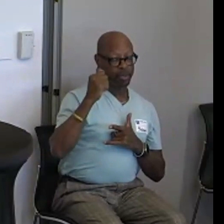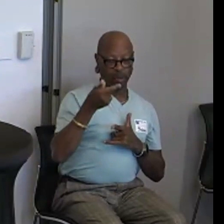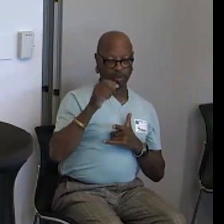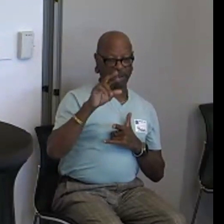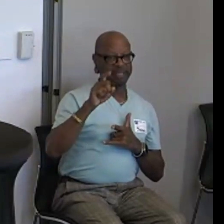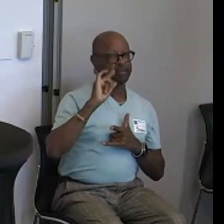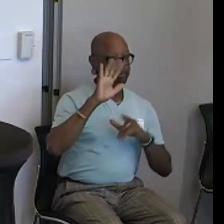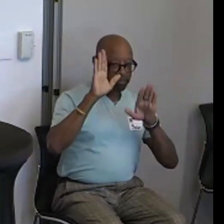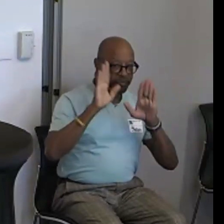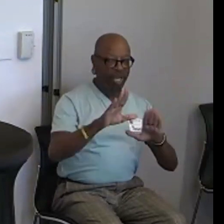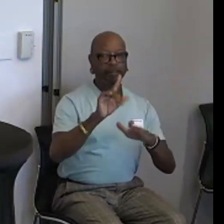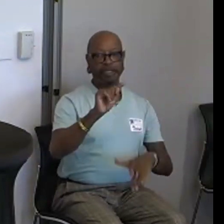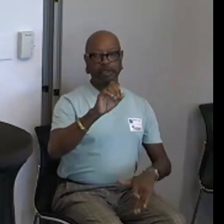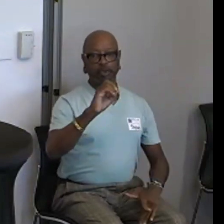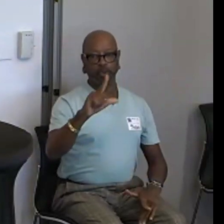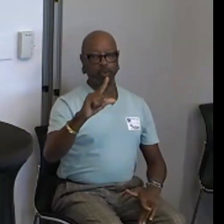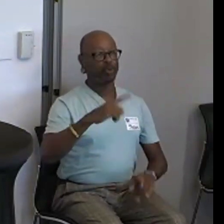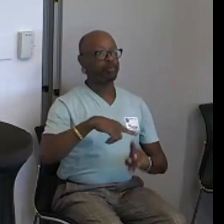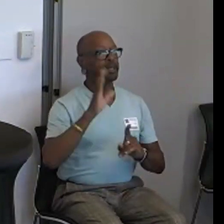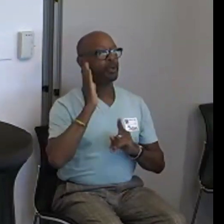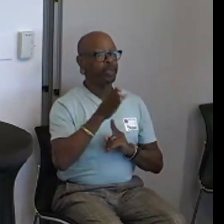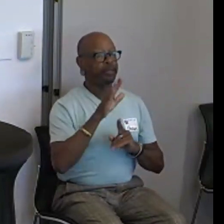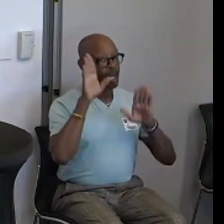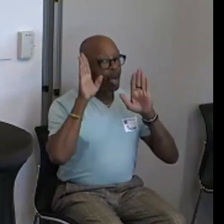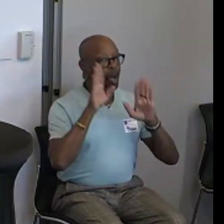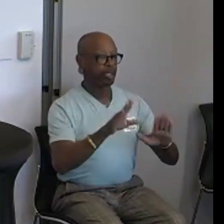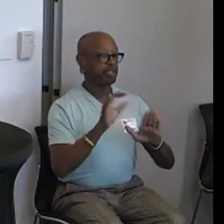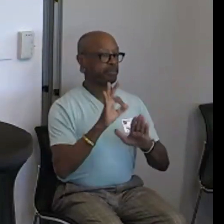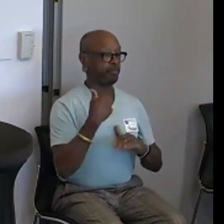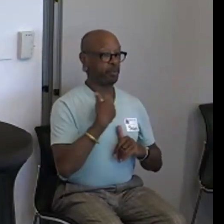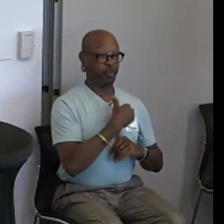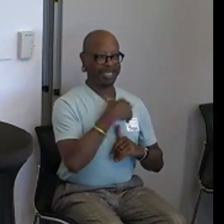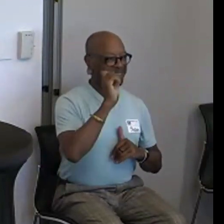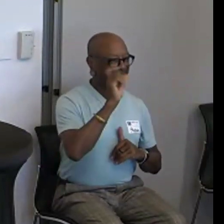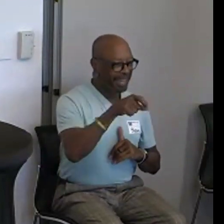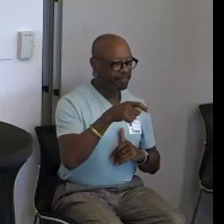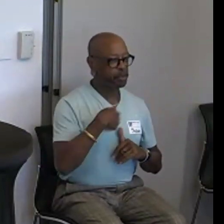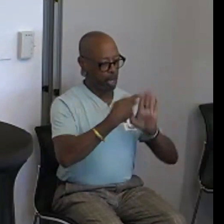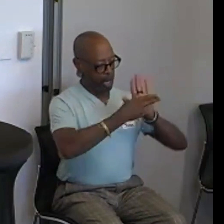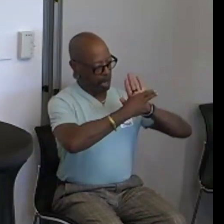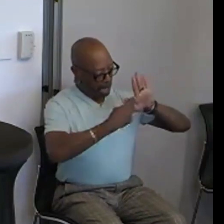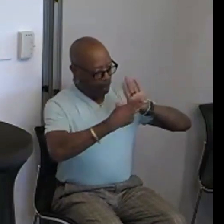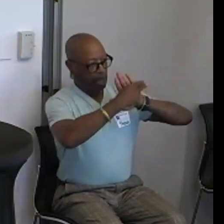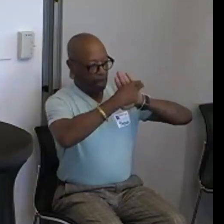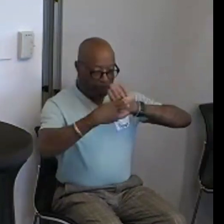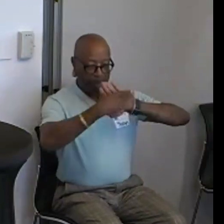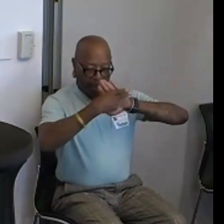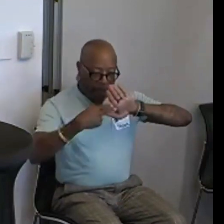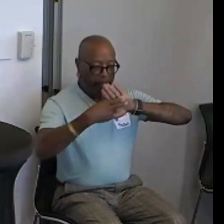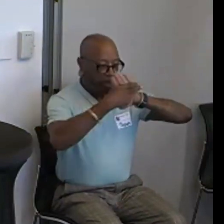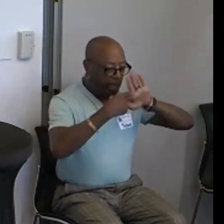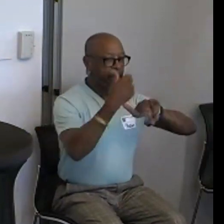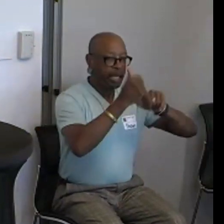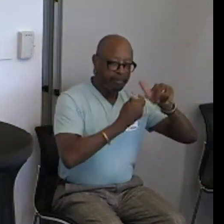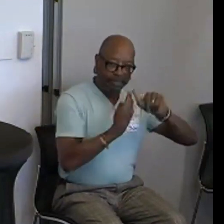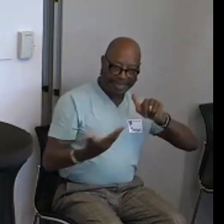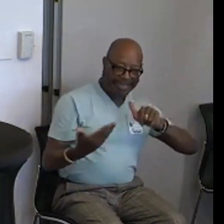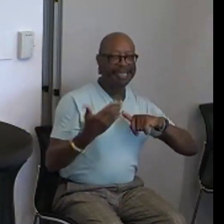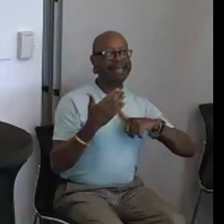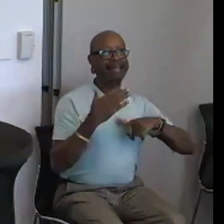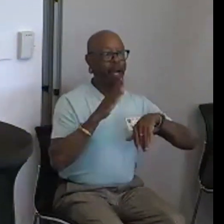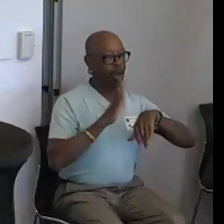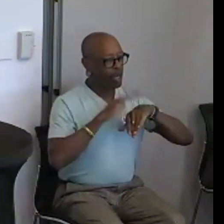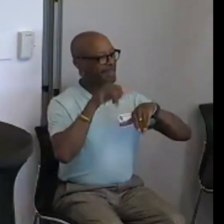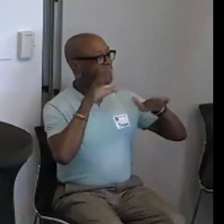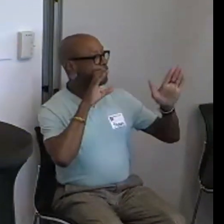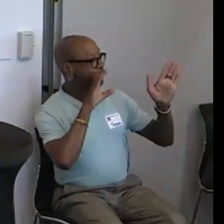a fabulous tool. It would be awesome if we didn't have to label every single thing on the